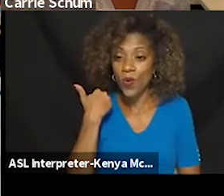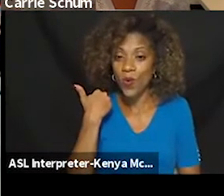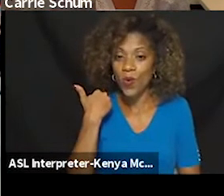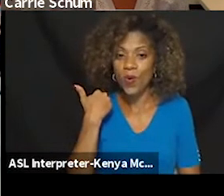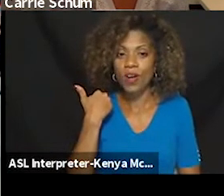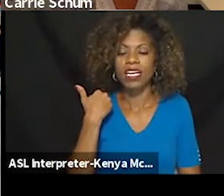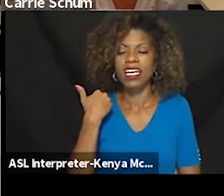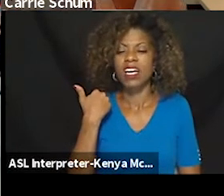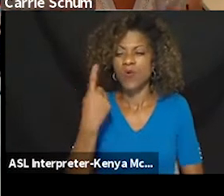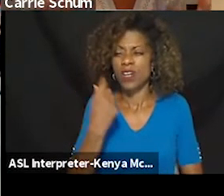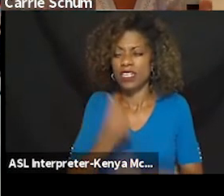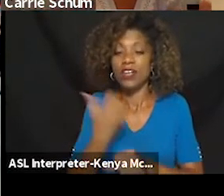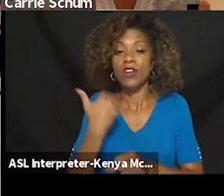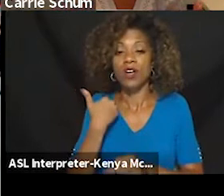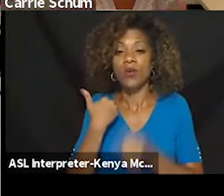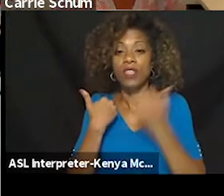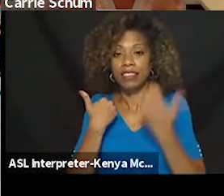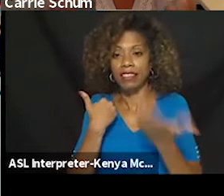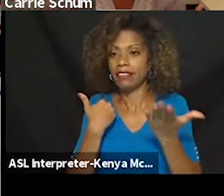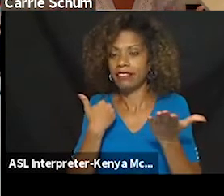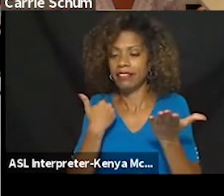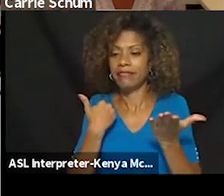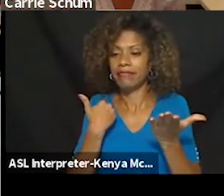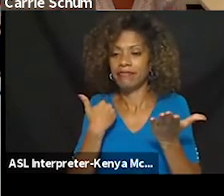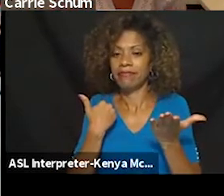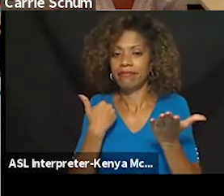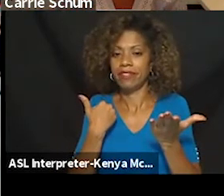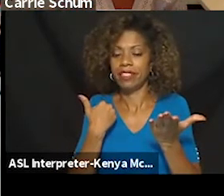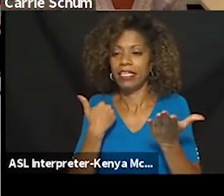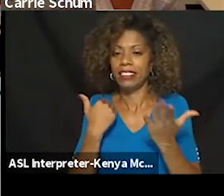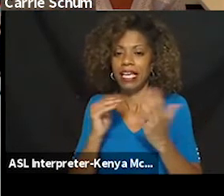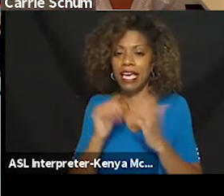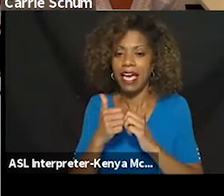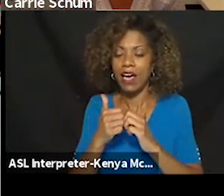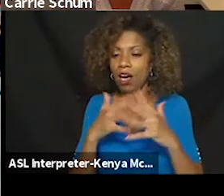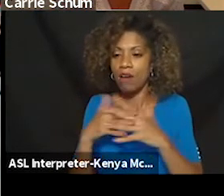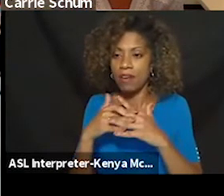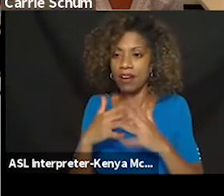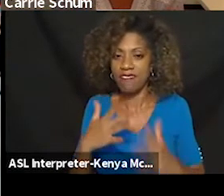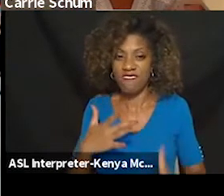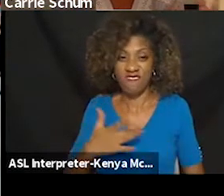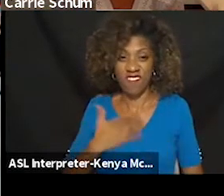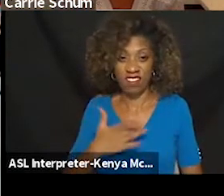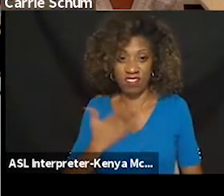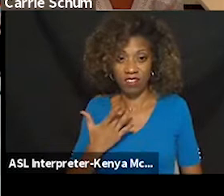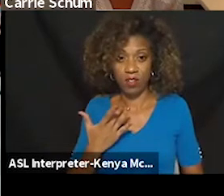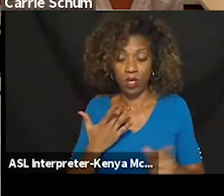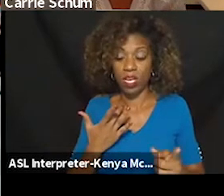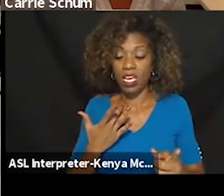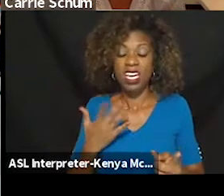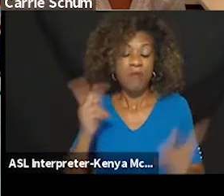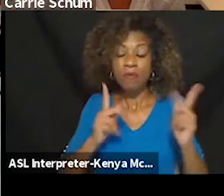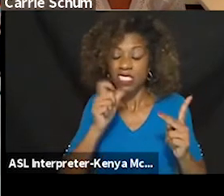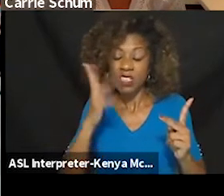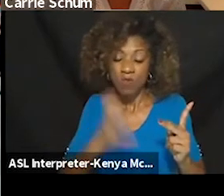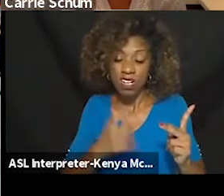media. This was the sense of how America felt about the things they were being asked to do, that people didn't want to be told to wear masks. They